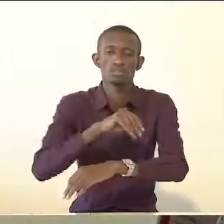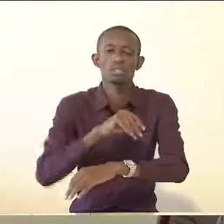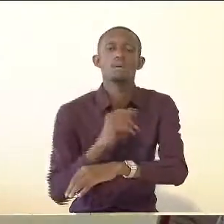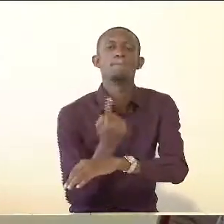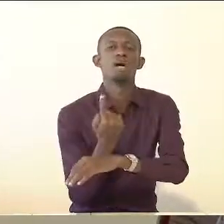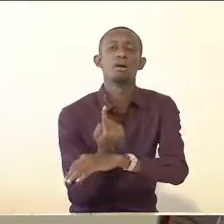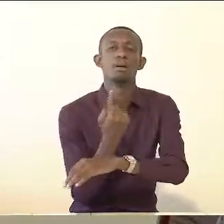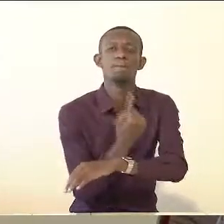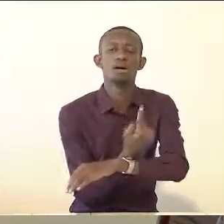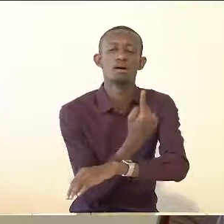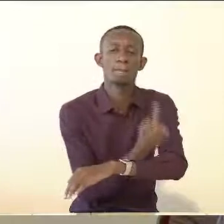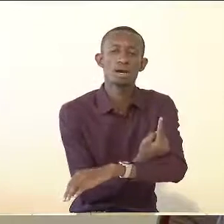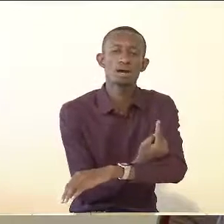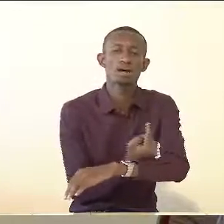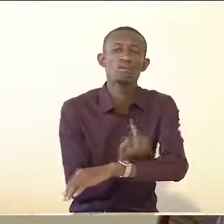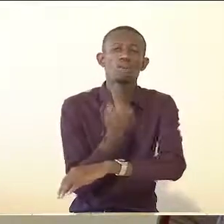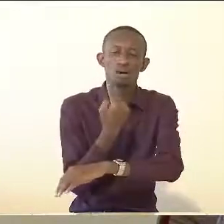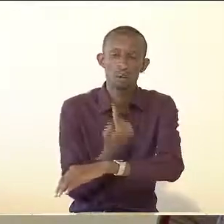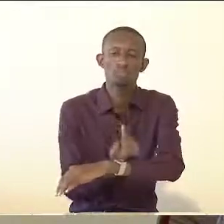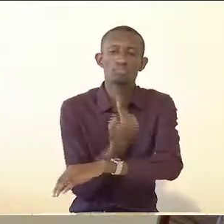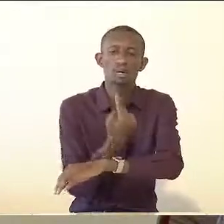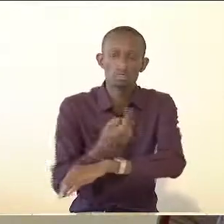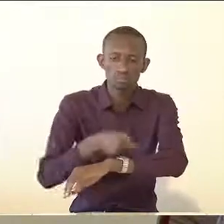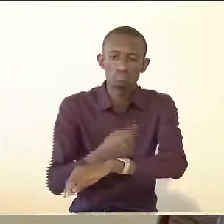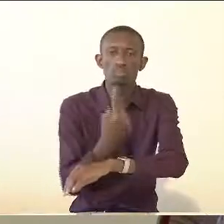moisture so that the temperature cannot escape from the body.